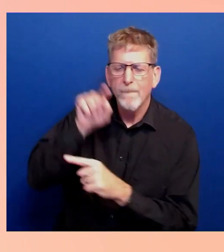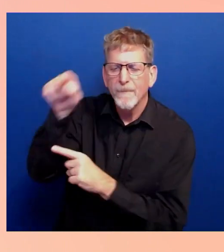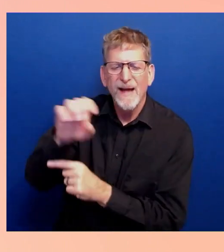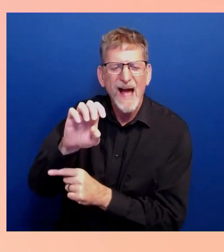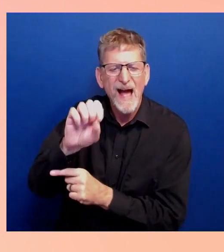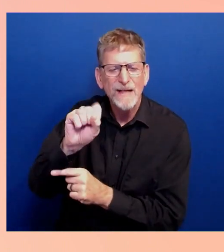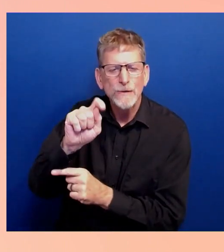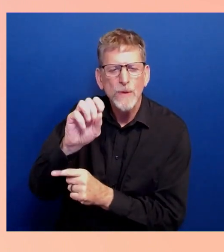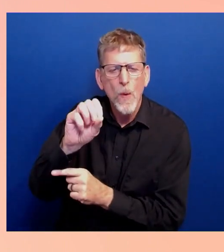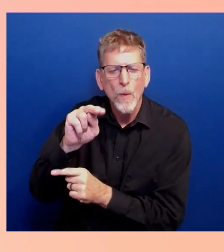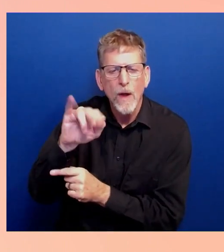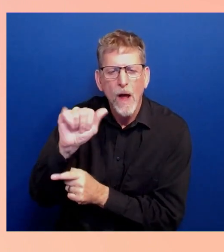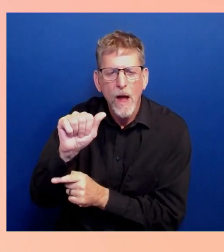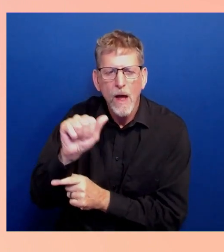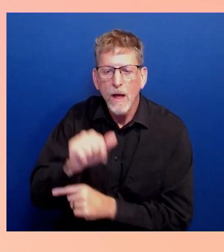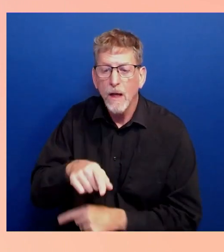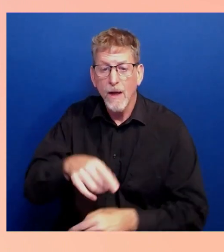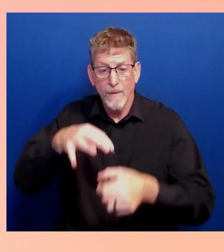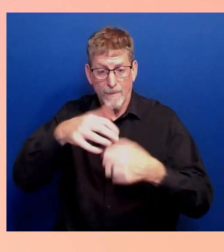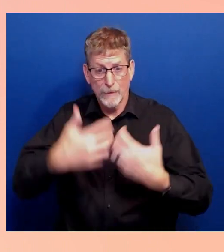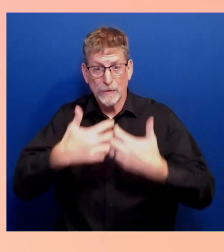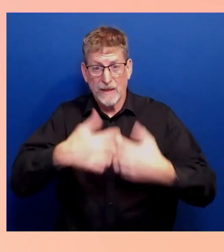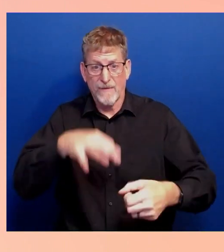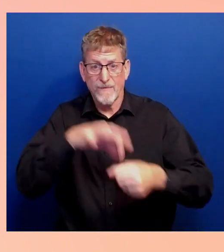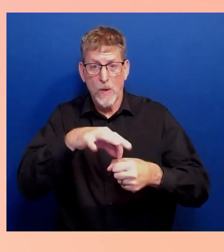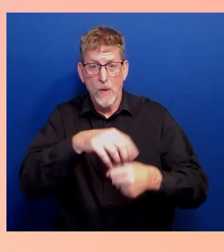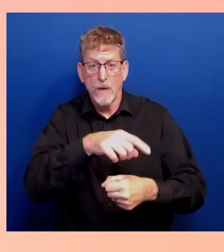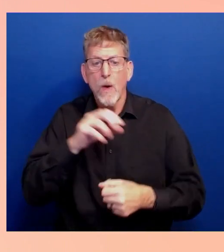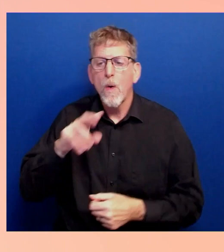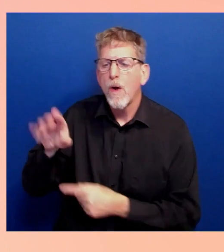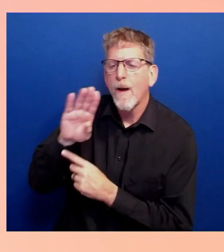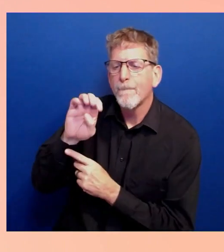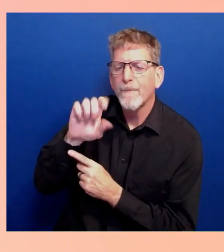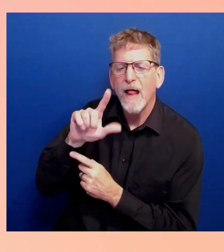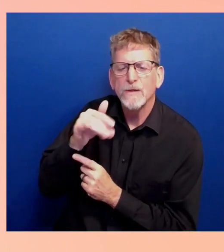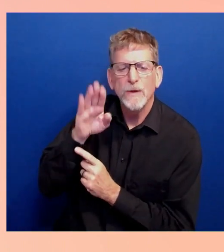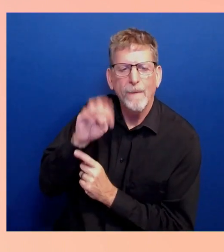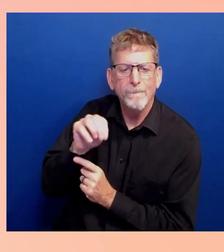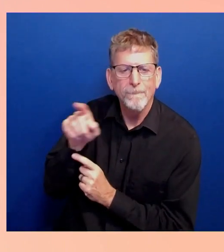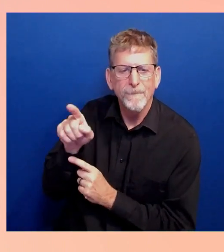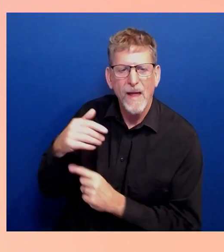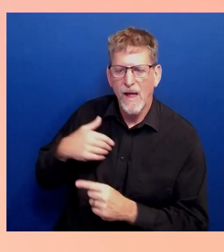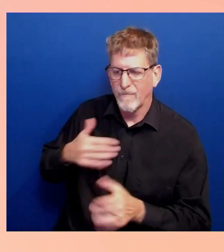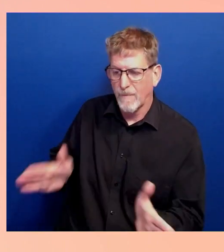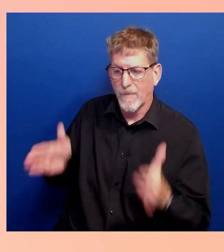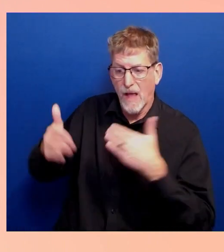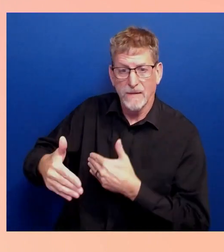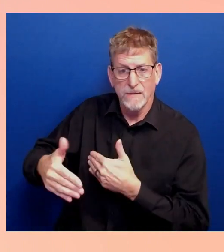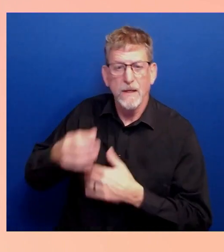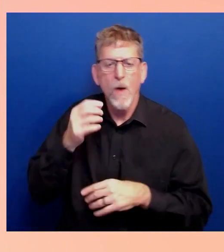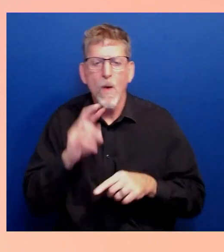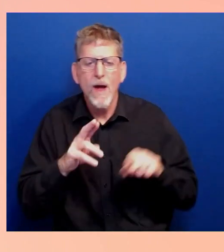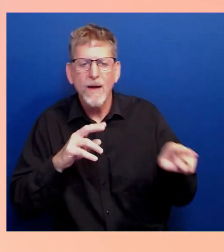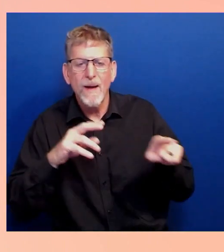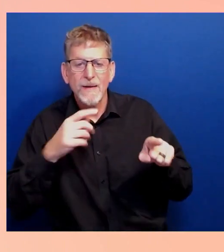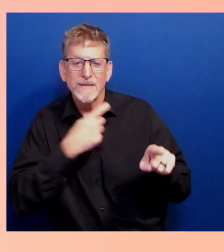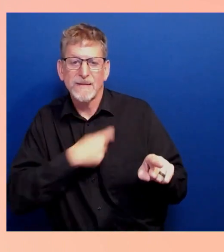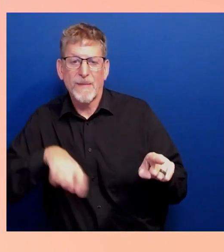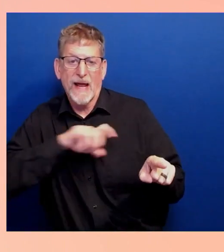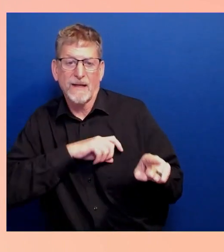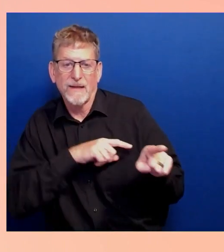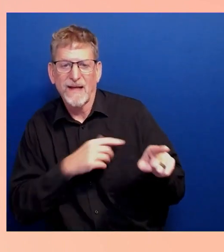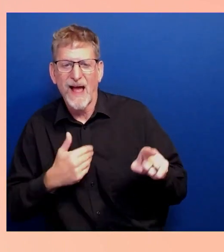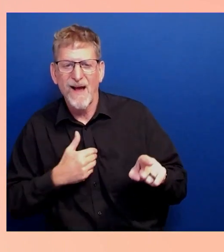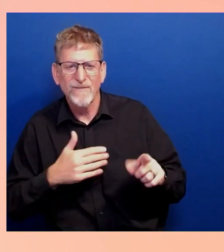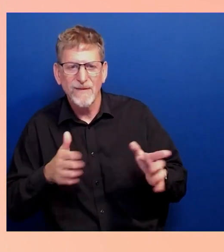in Spain. So maximize accessibility, but then, as Maria mentioned, to really enable alternative ways of